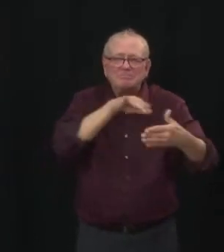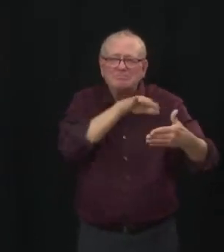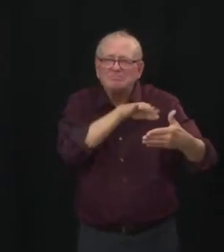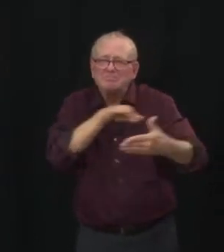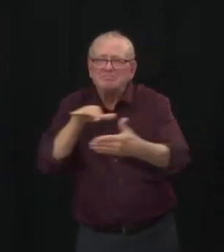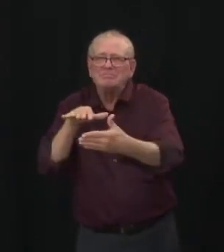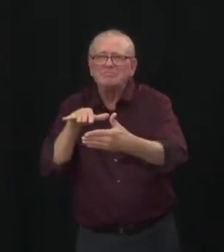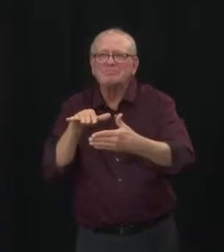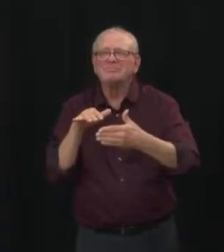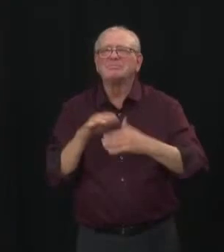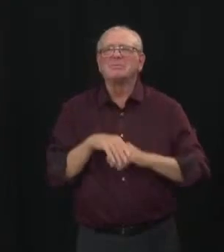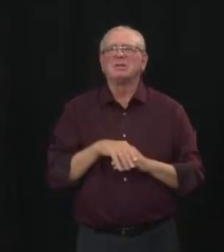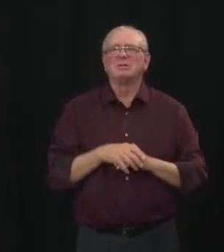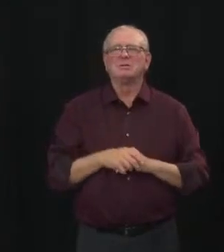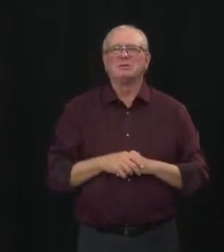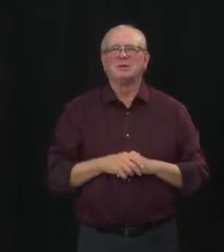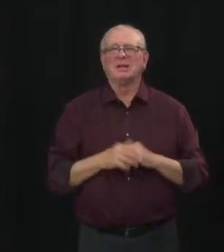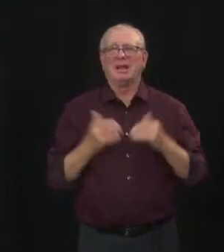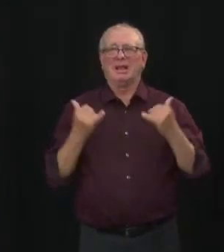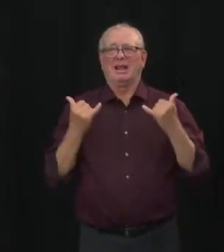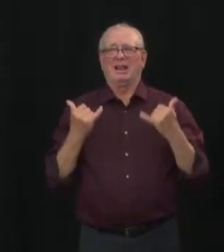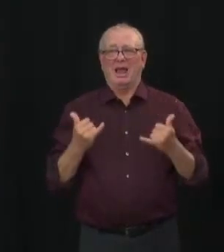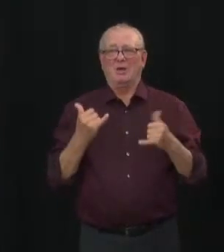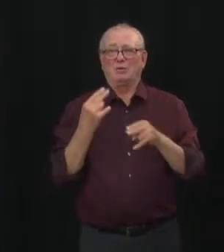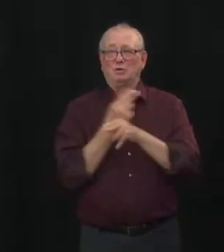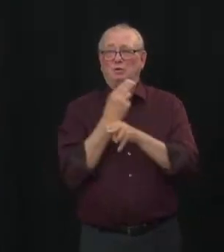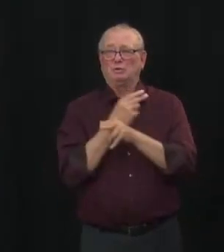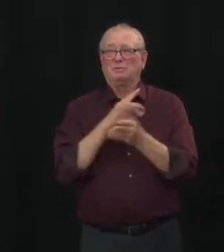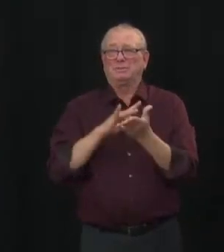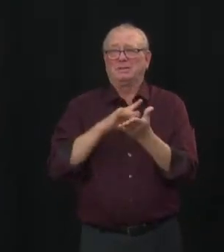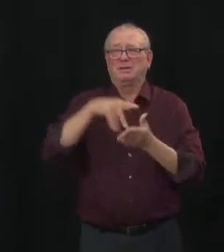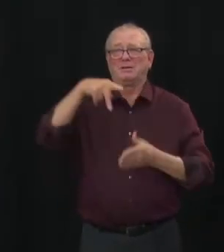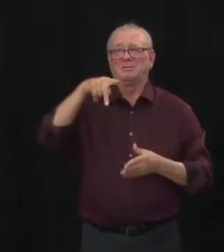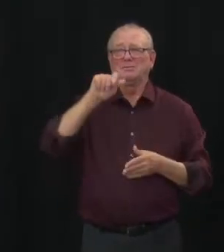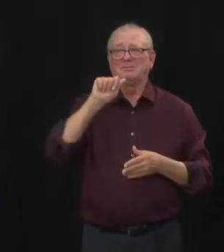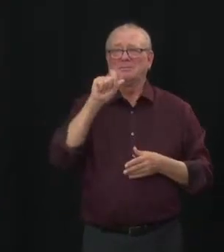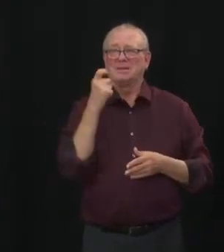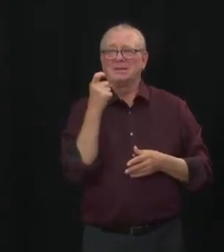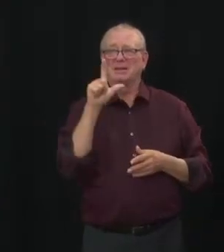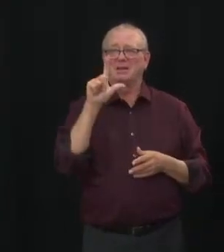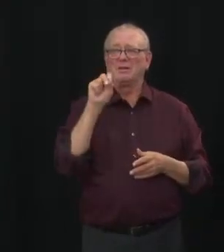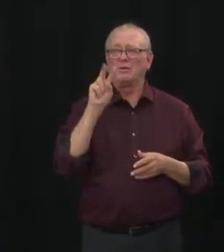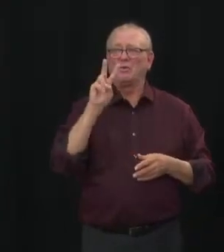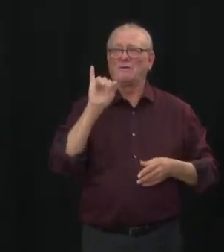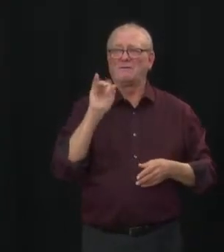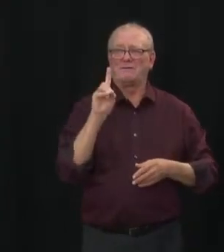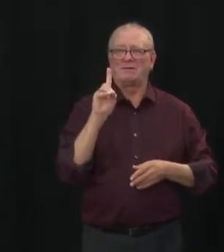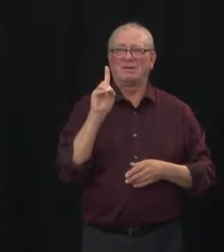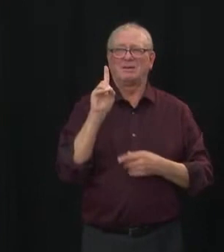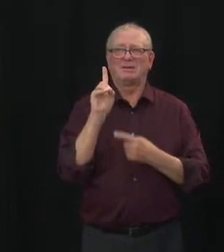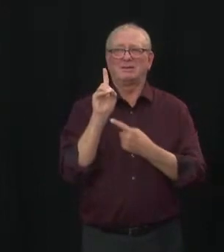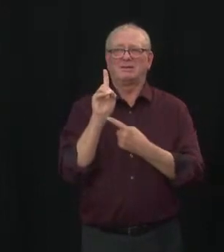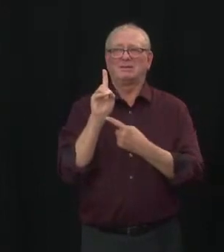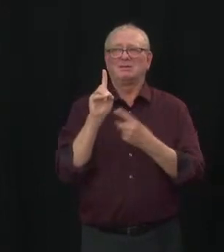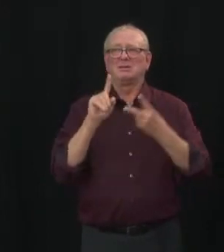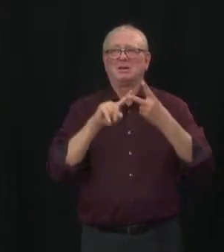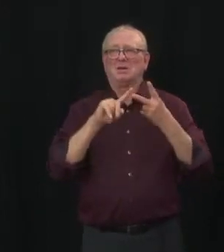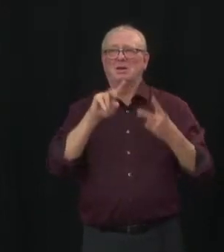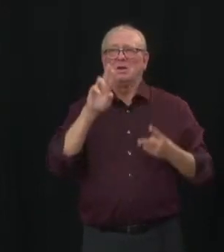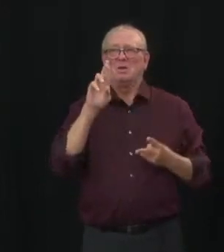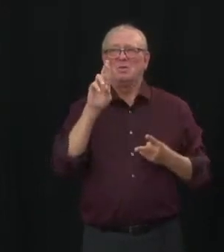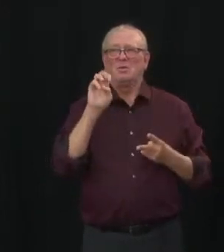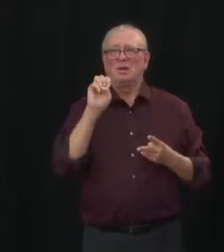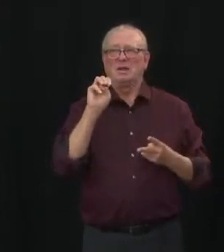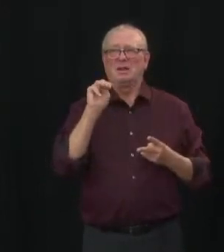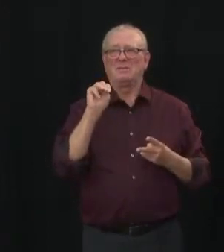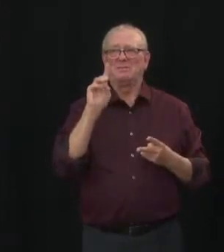Paxlovid and remdesivir as options for those who can benefit from early outpatient treatment of COVID-19. Paxlovid